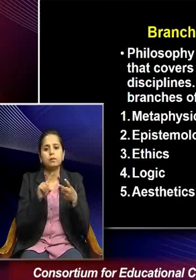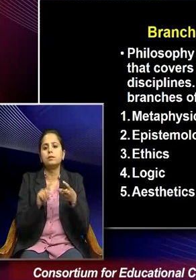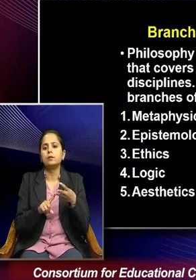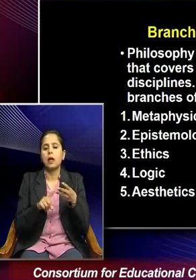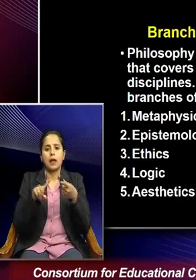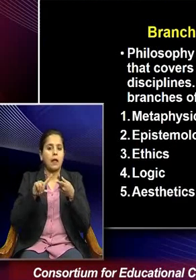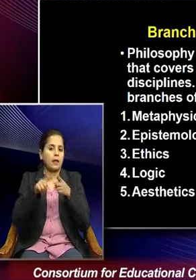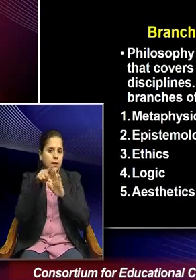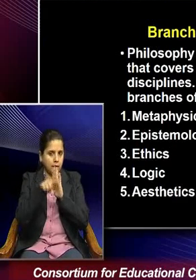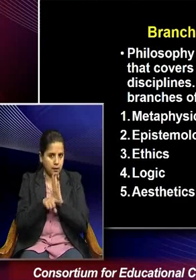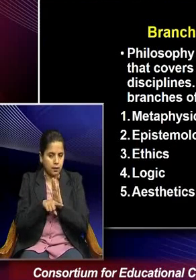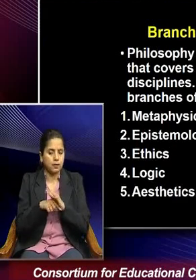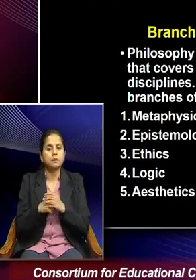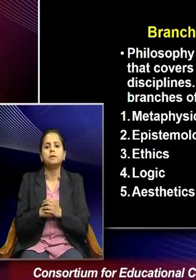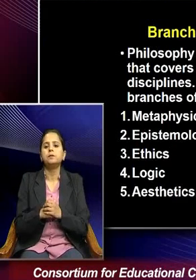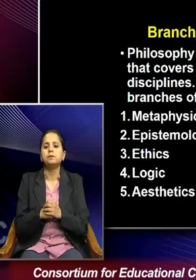ethics,